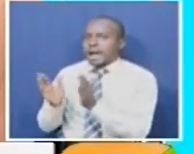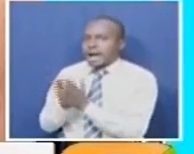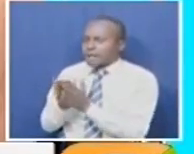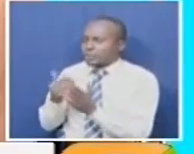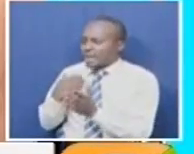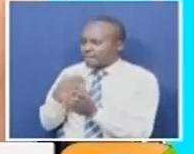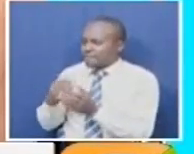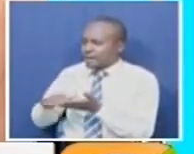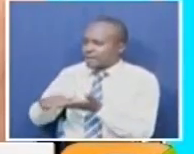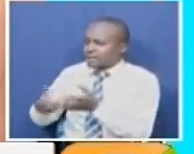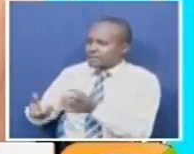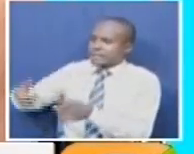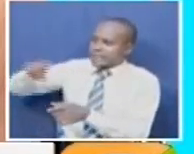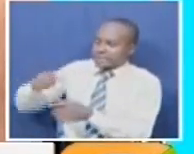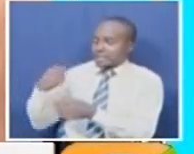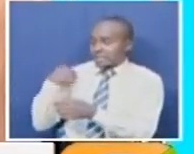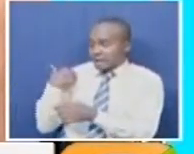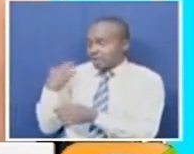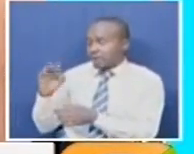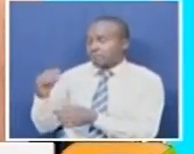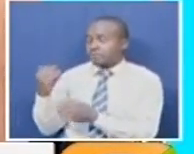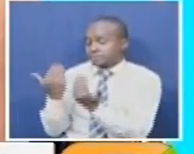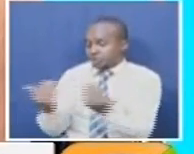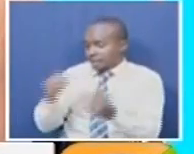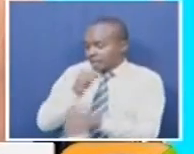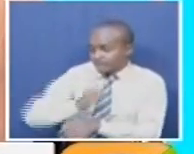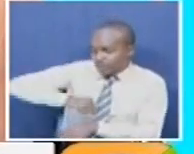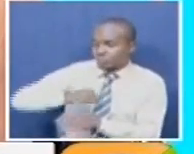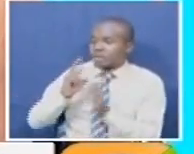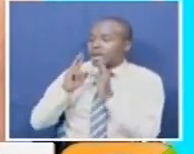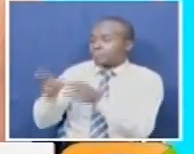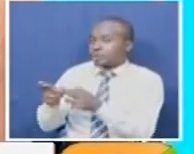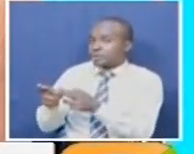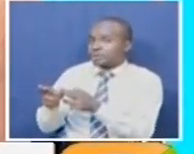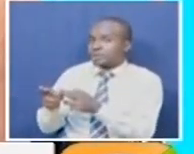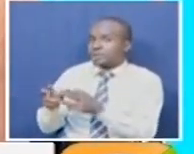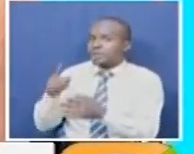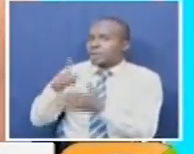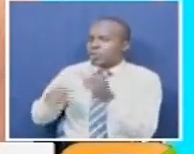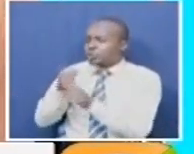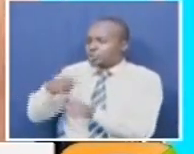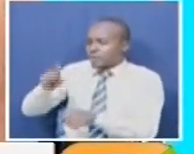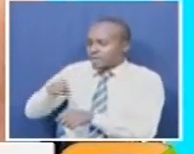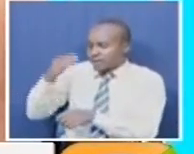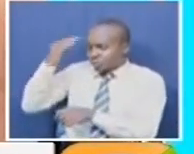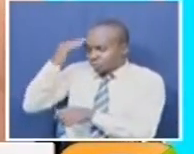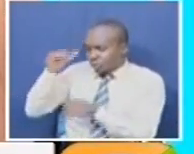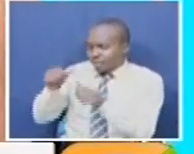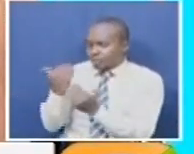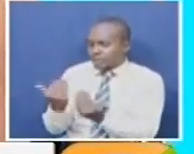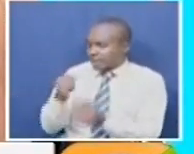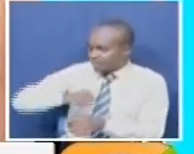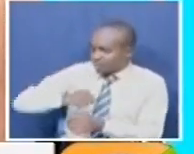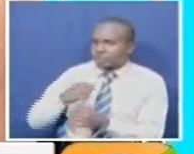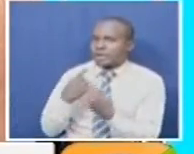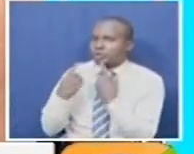increase in numbers of child abuse reported. What do we need to know about child abuse? Let's talk